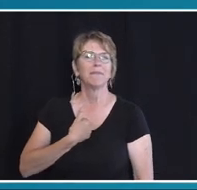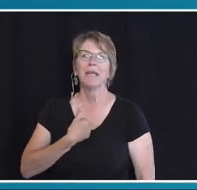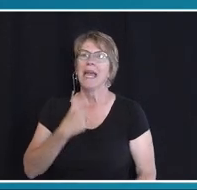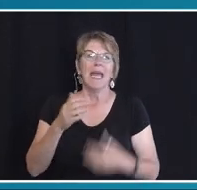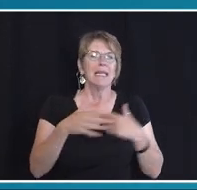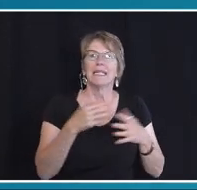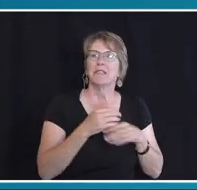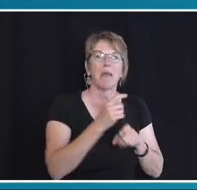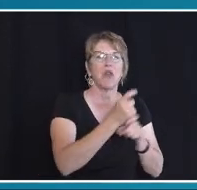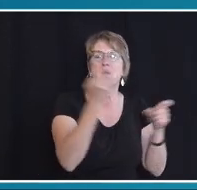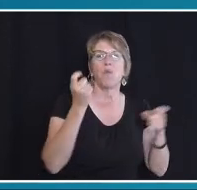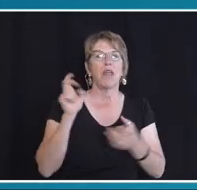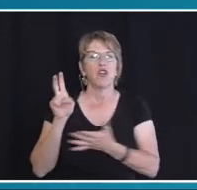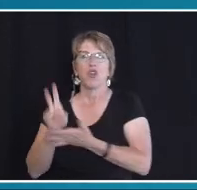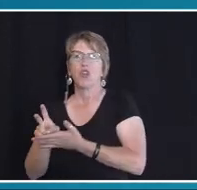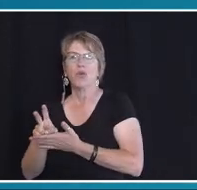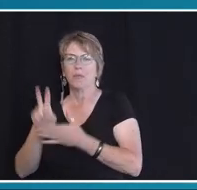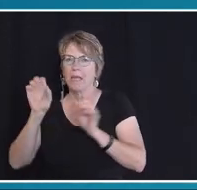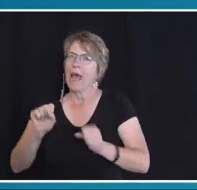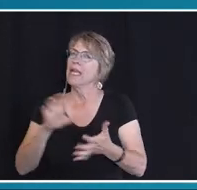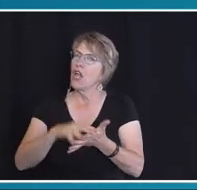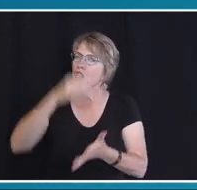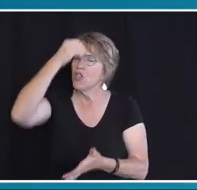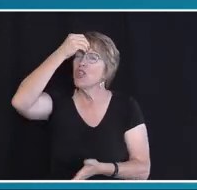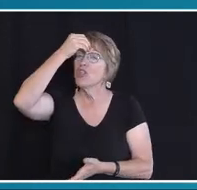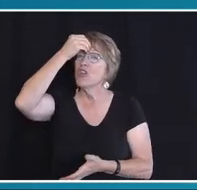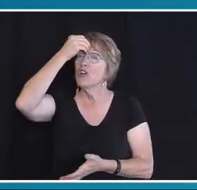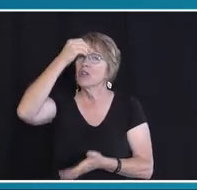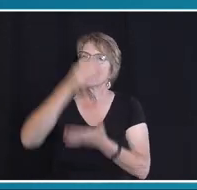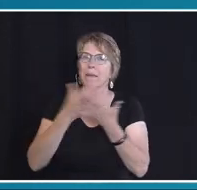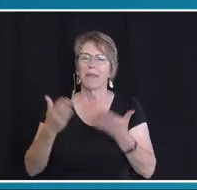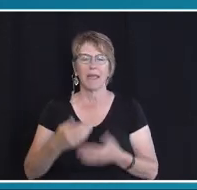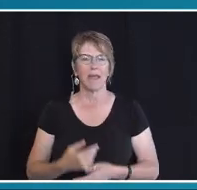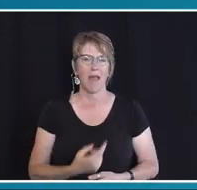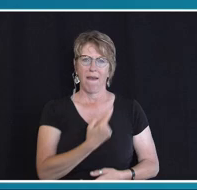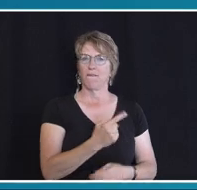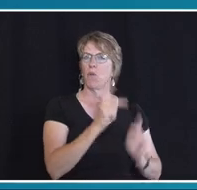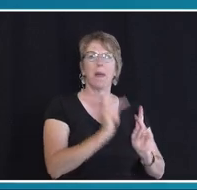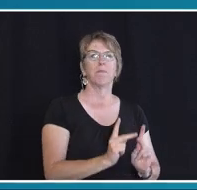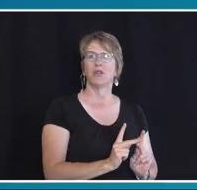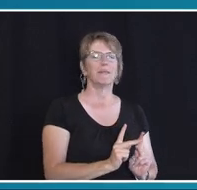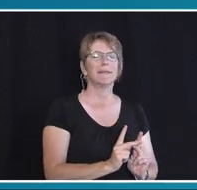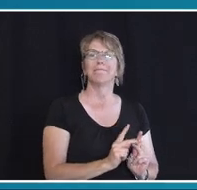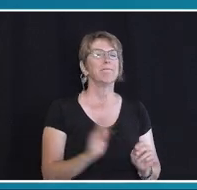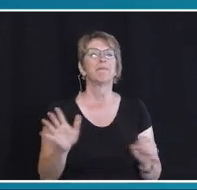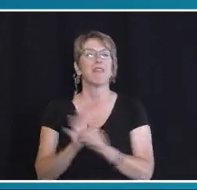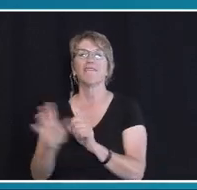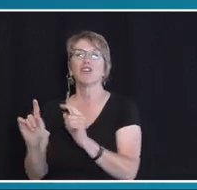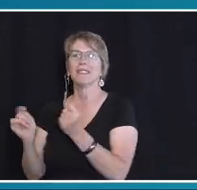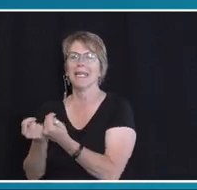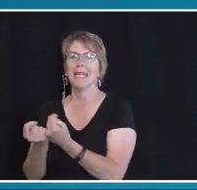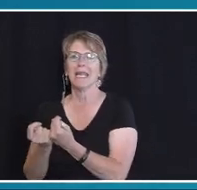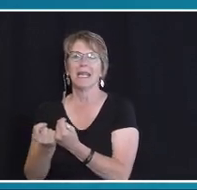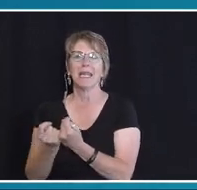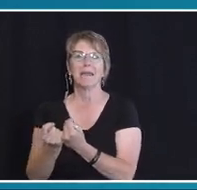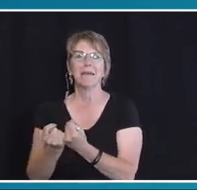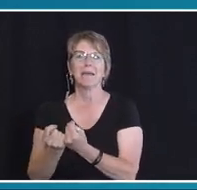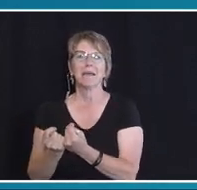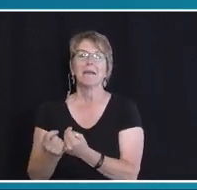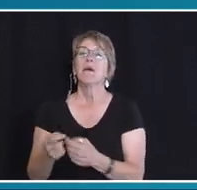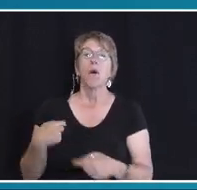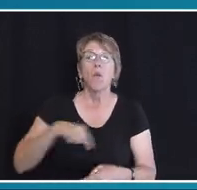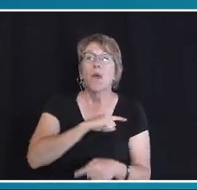win or lose, I think there's always something that can be learned about, not just for one person, but for everyone. One, two, three,